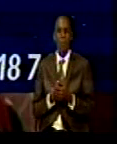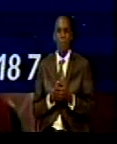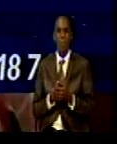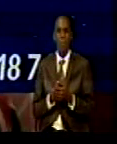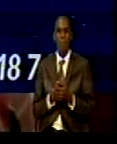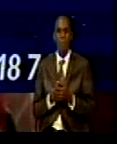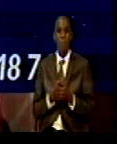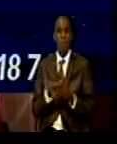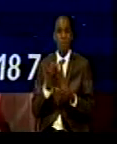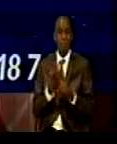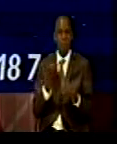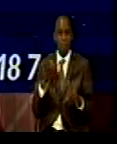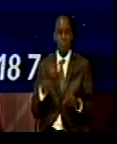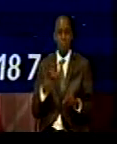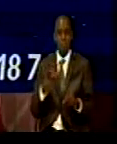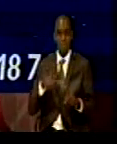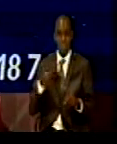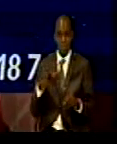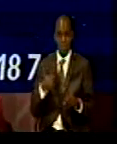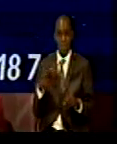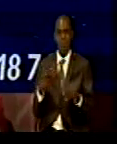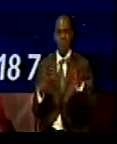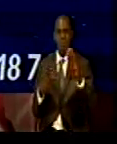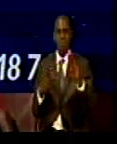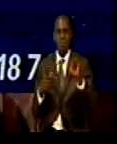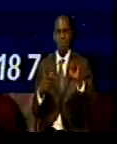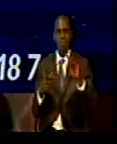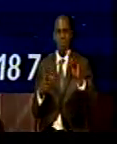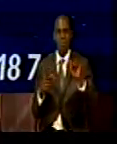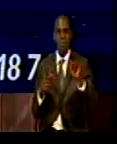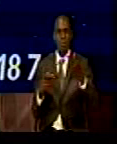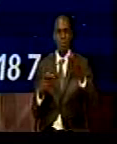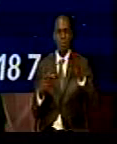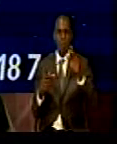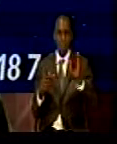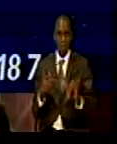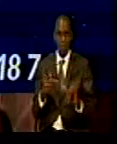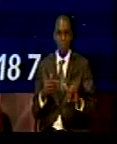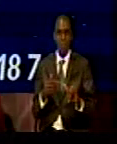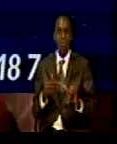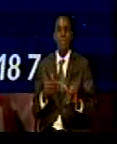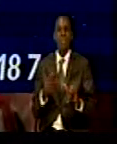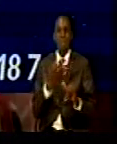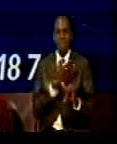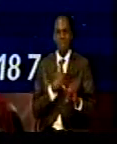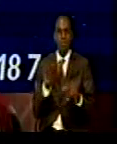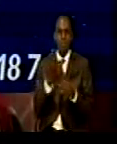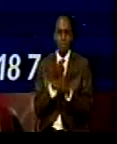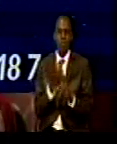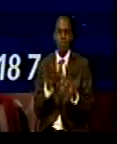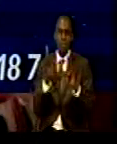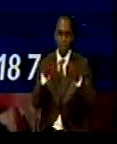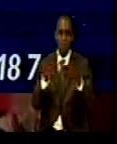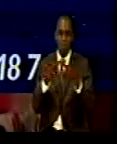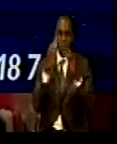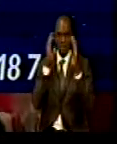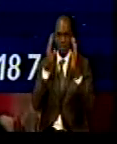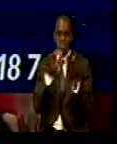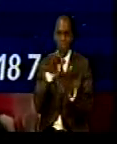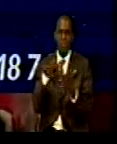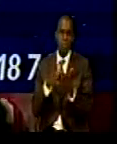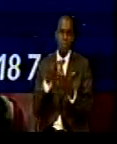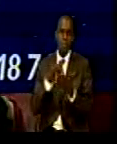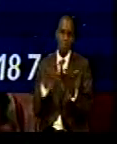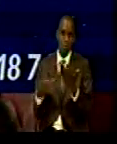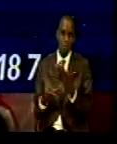I was here 4 days ago for a program, and I decided to attend this crusade before I go. I'm having